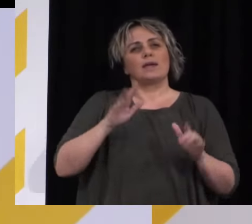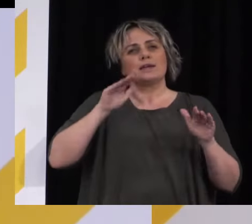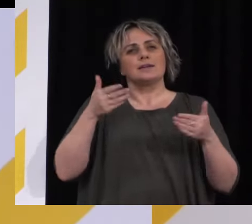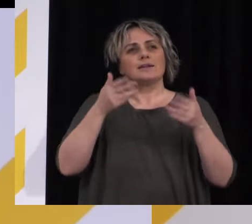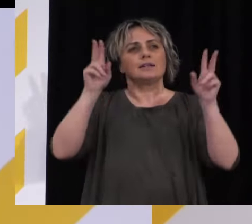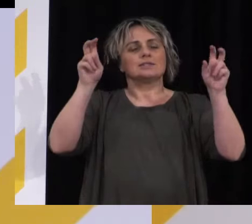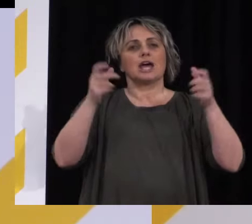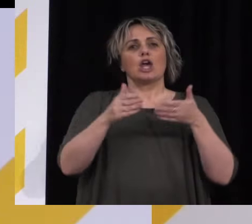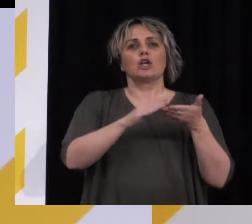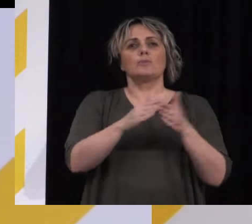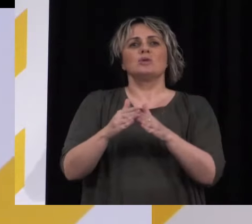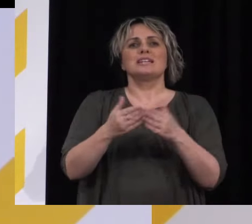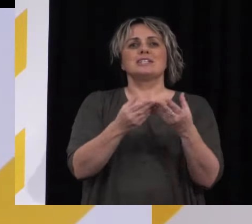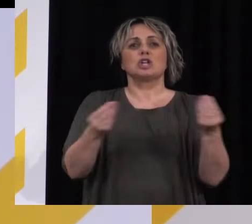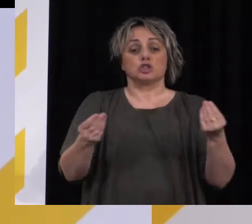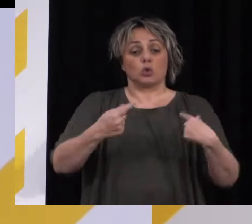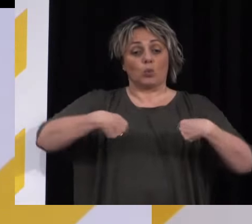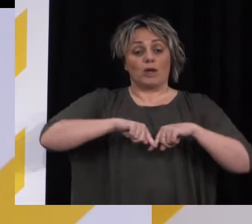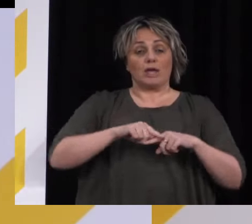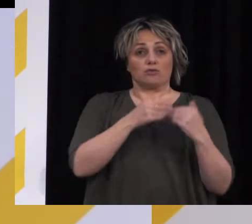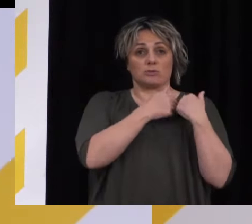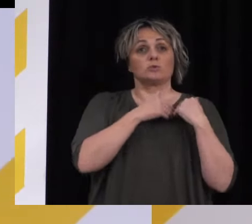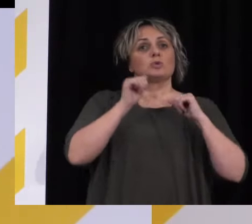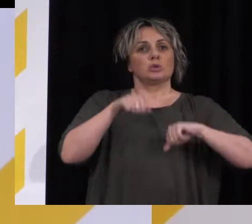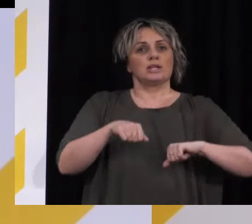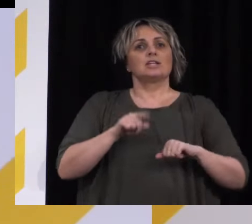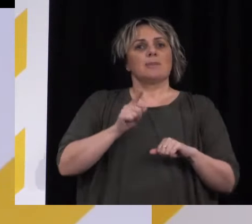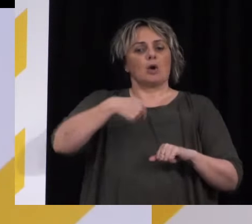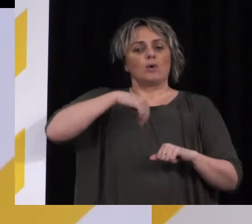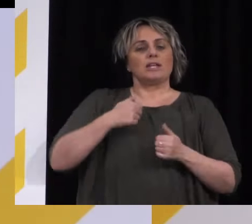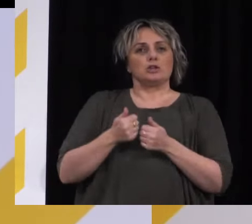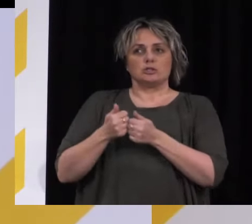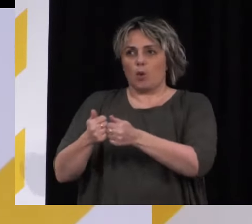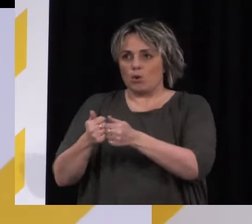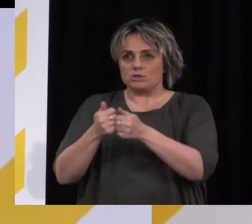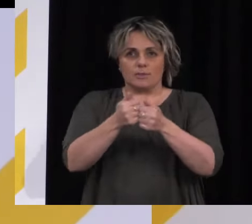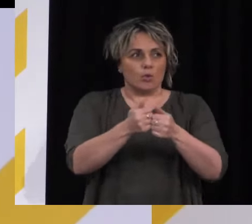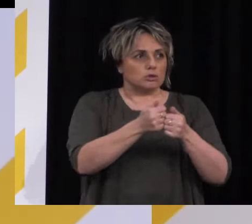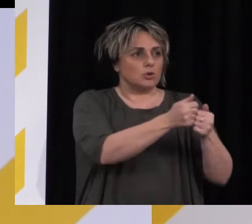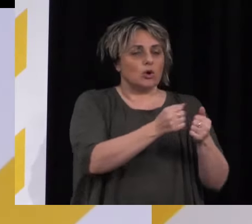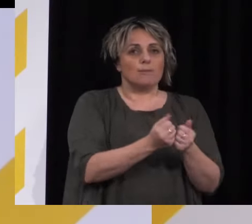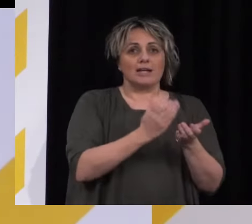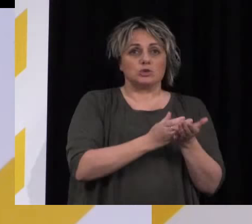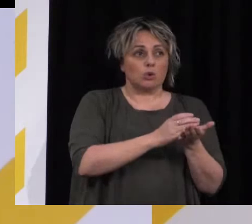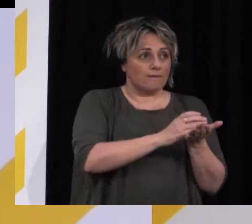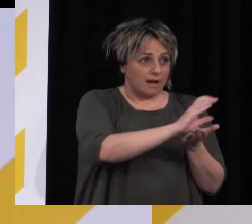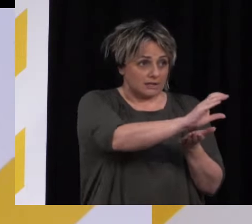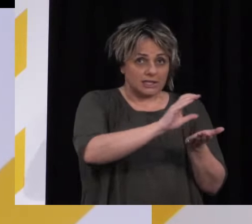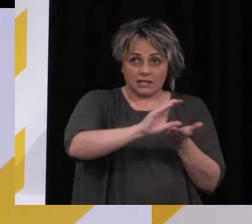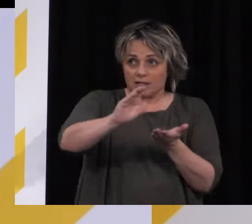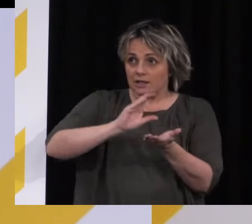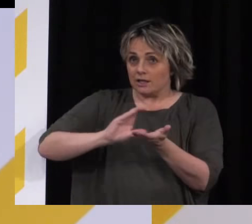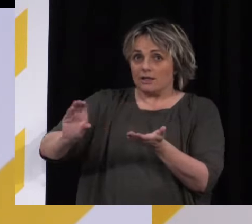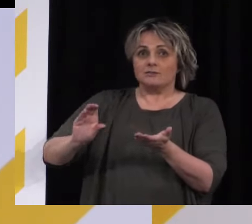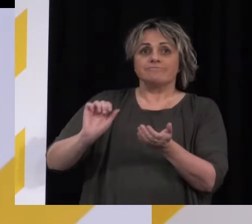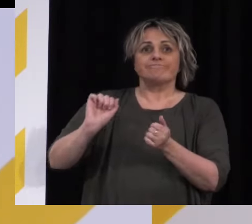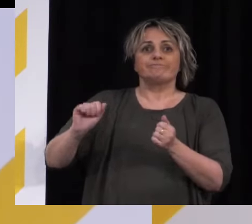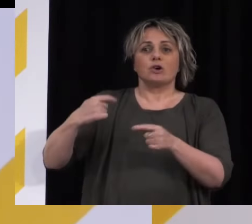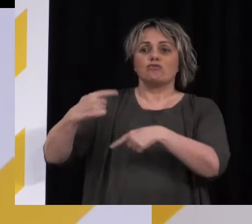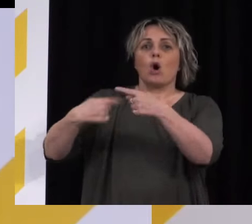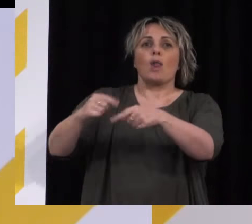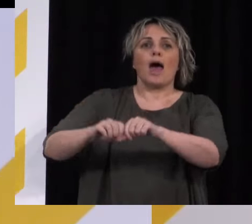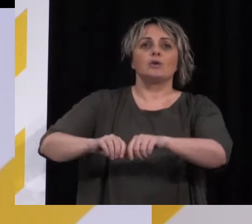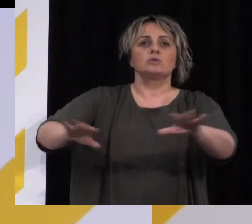don't have a responsibility. We do. We need to support them. We need to make sure that they've got the funding they need to roll them out. But we also need to